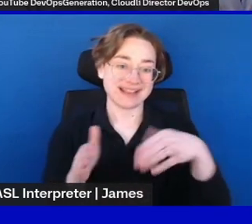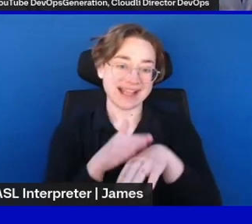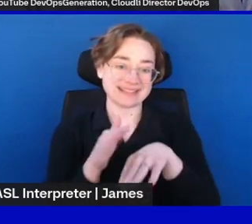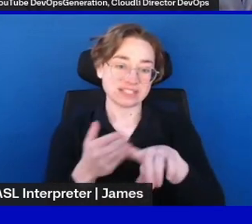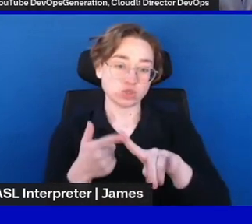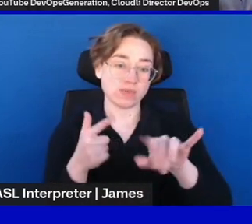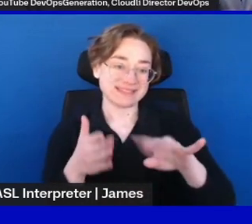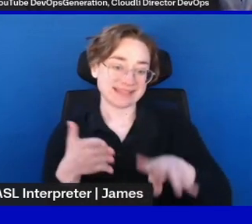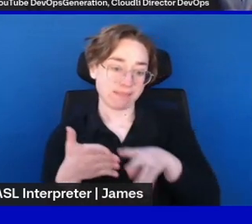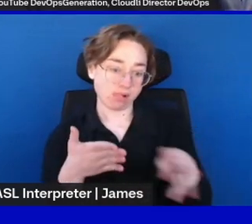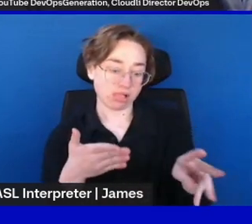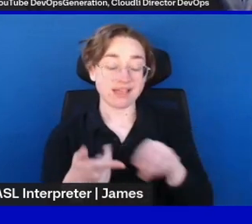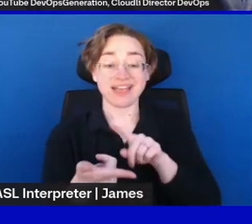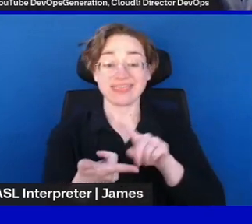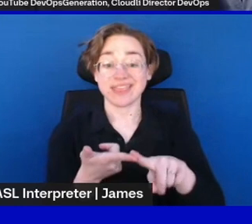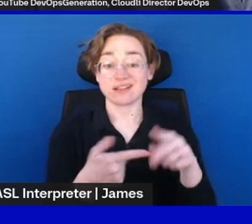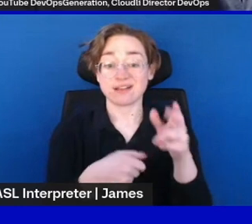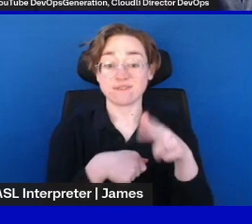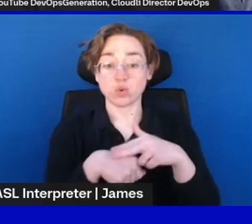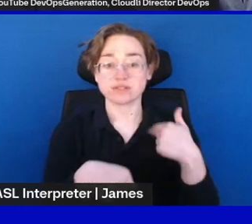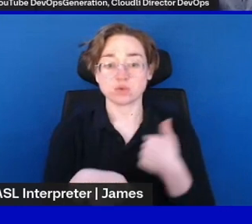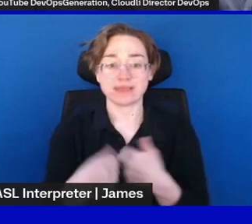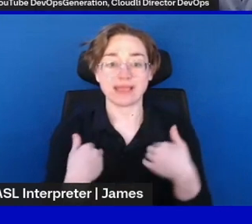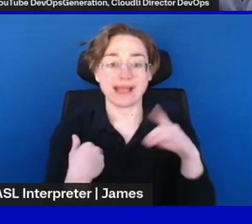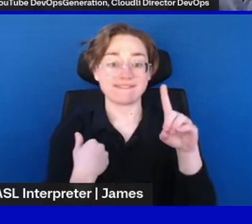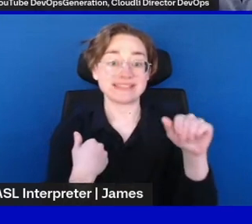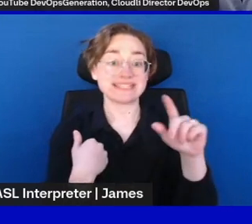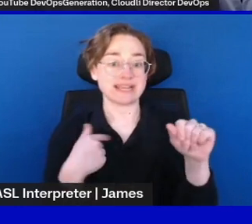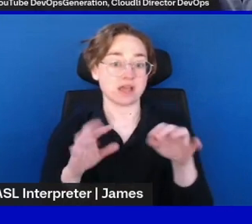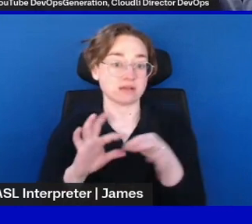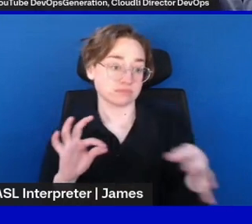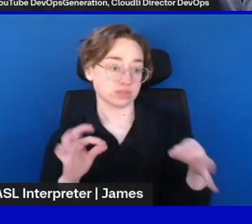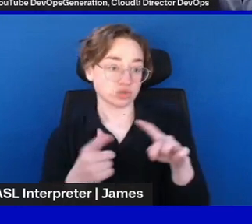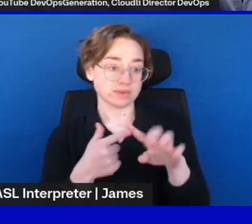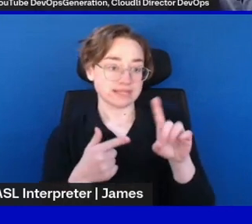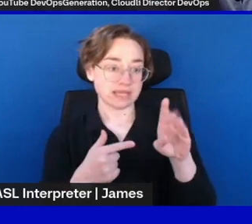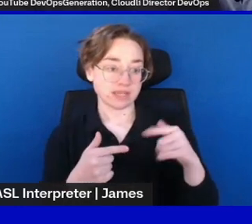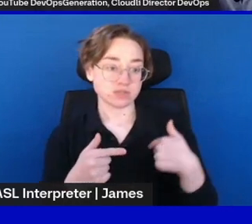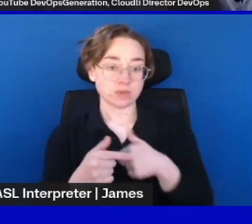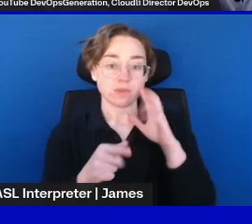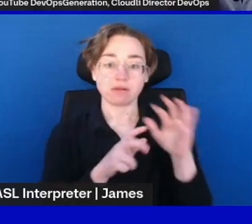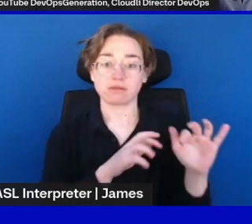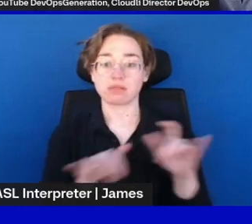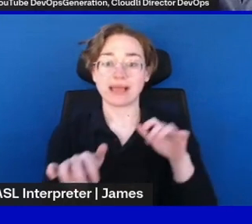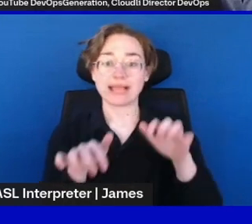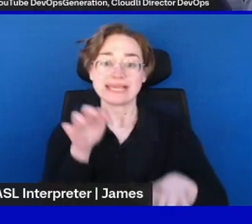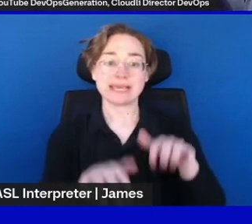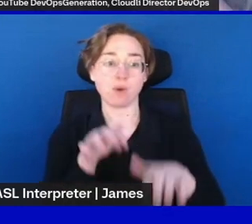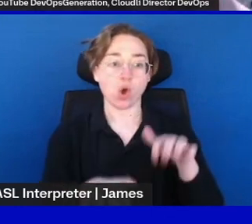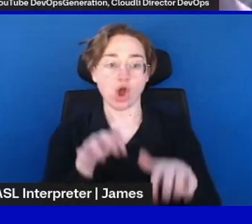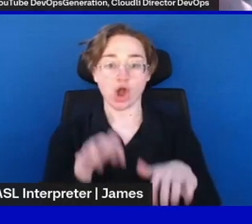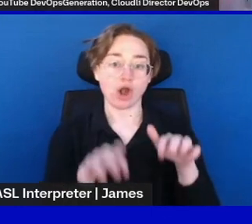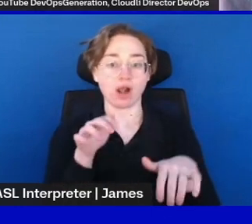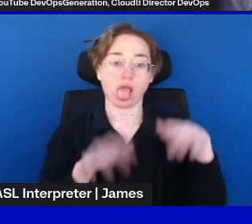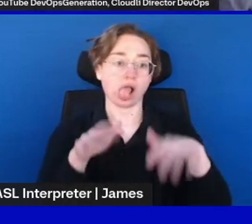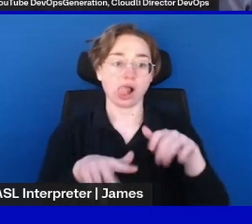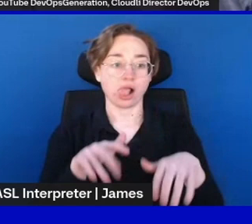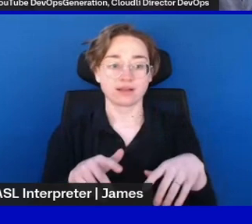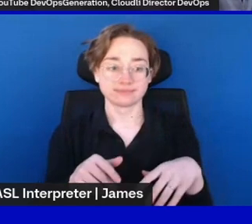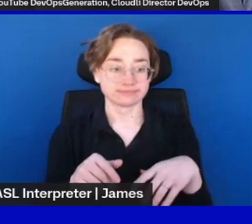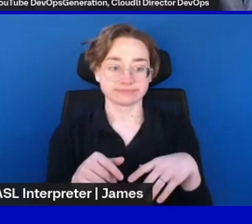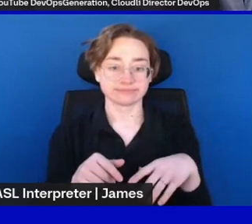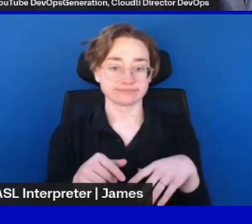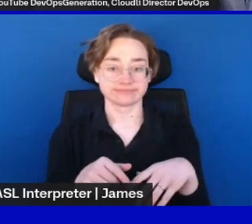we have some data going into this database. And we're going to just type keyboard smash and some random